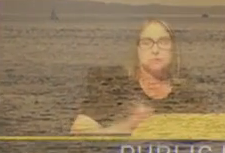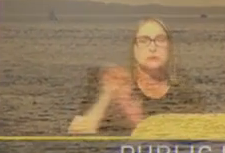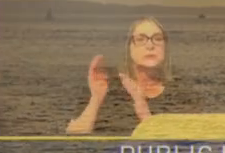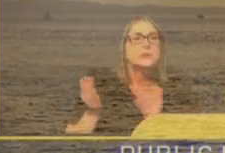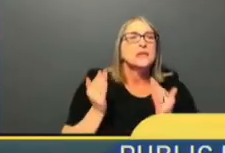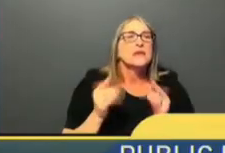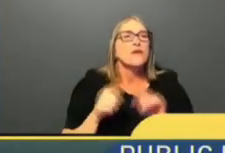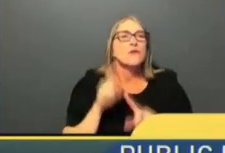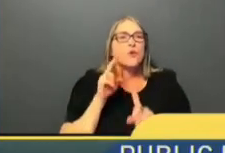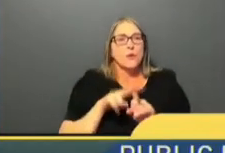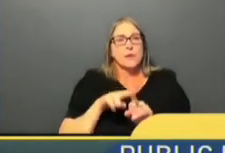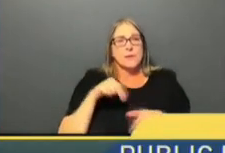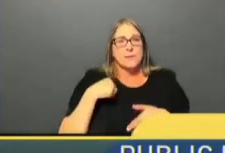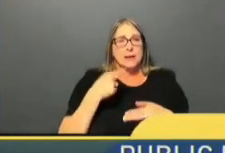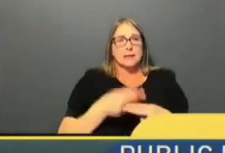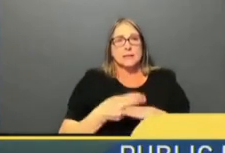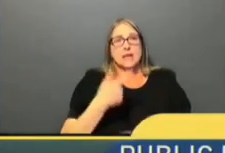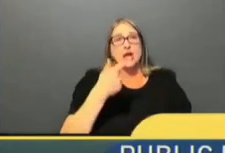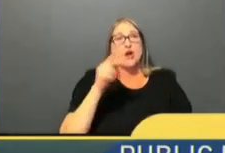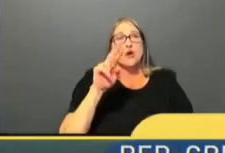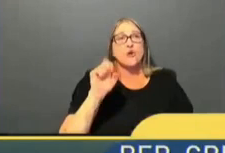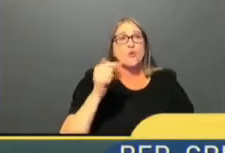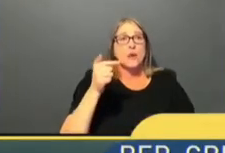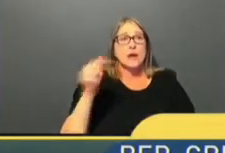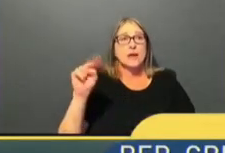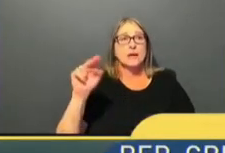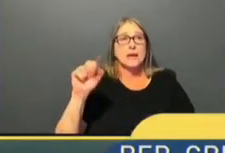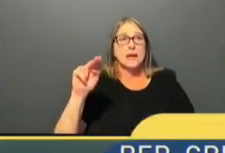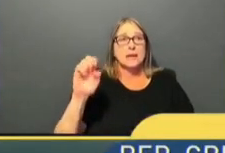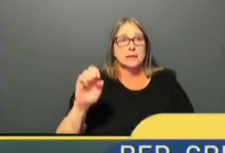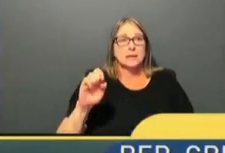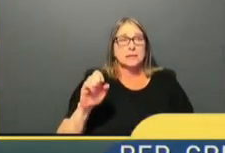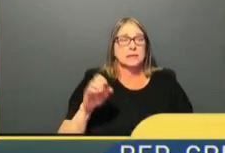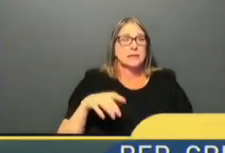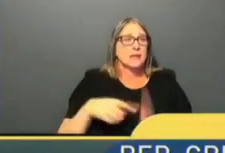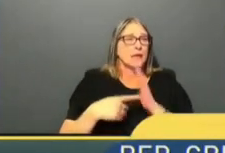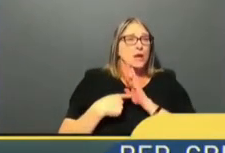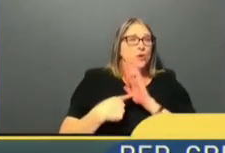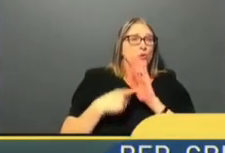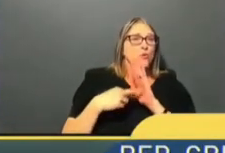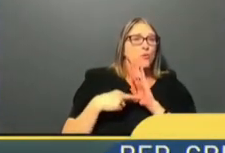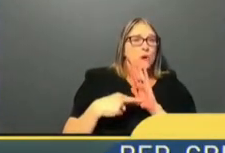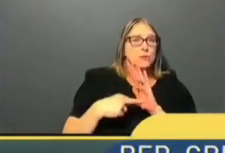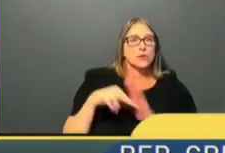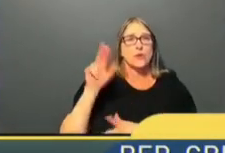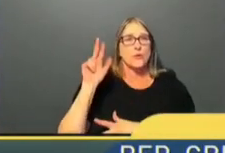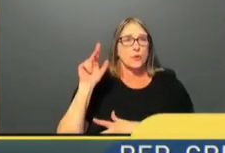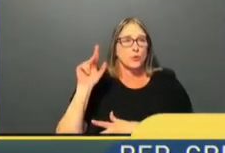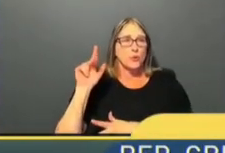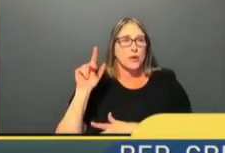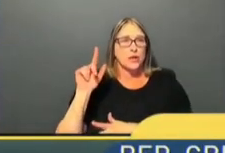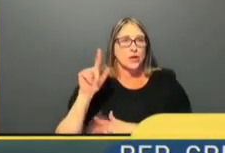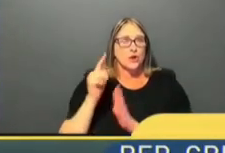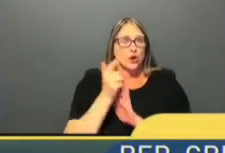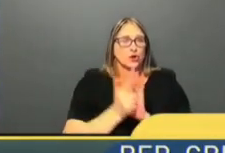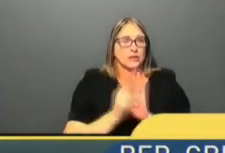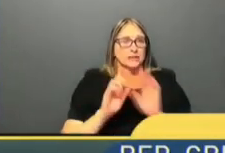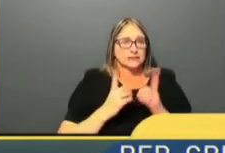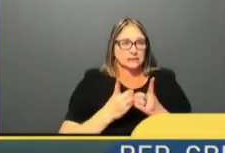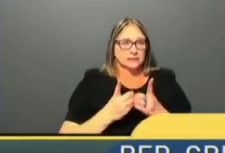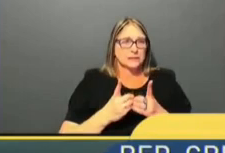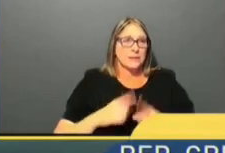For the record, my name is Greg Nance. I proudly represent Kitsap in the 23rd Legislative District, and I'm also a